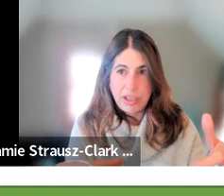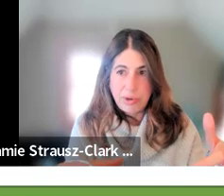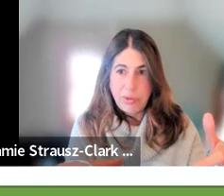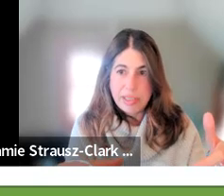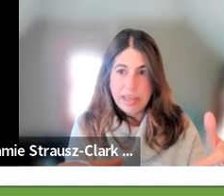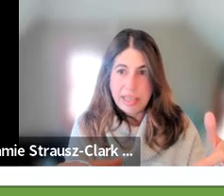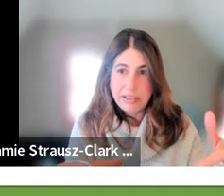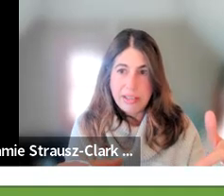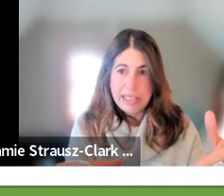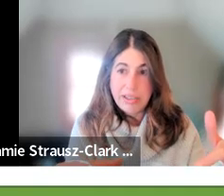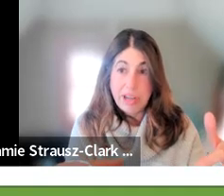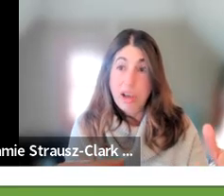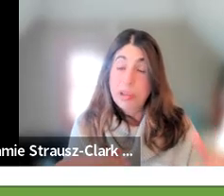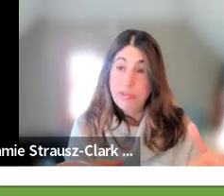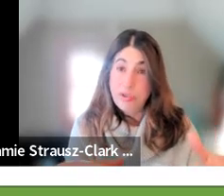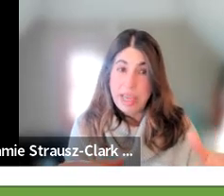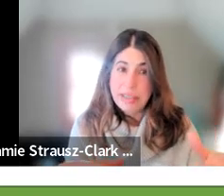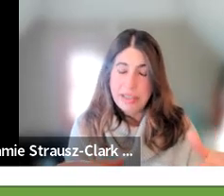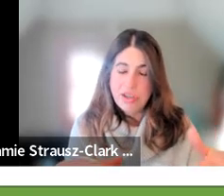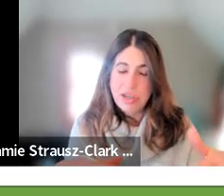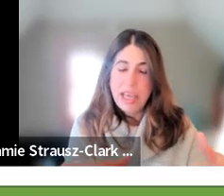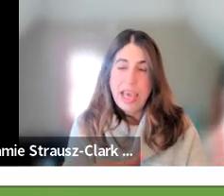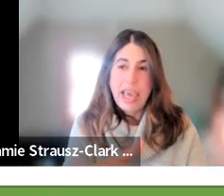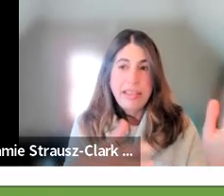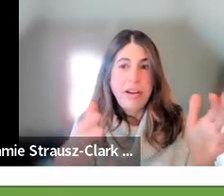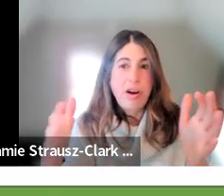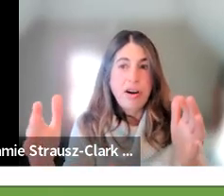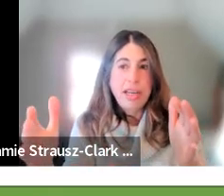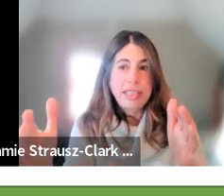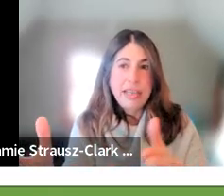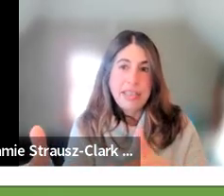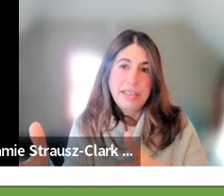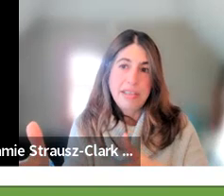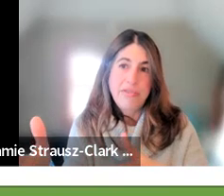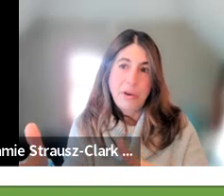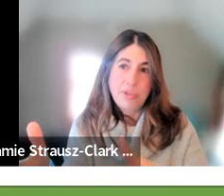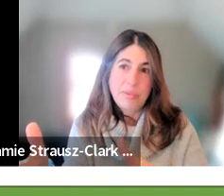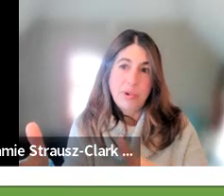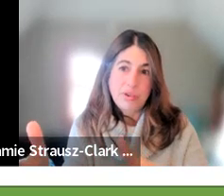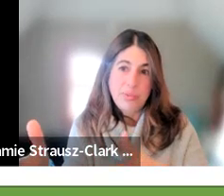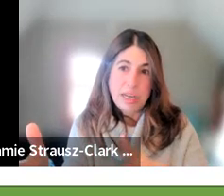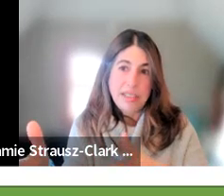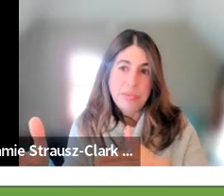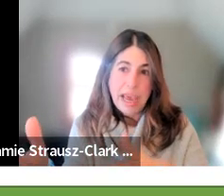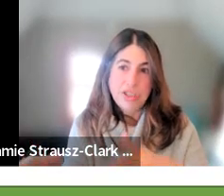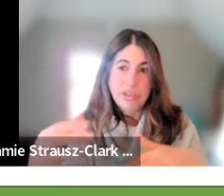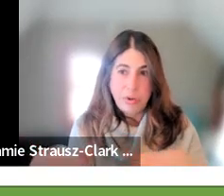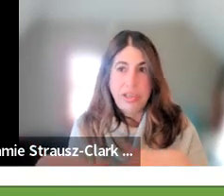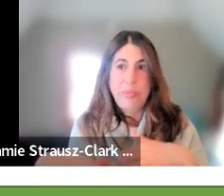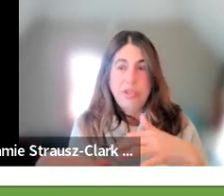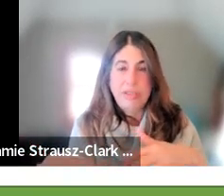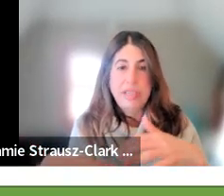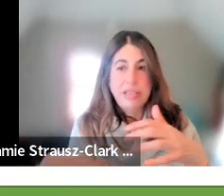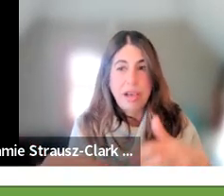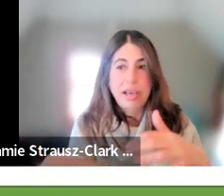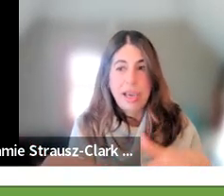information that you requested at the end of the last year to help inform that discussion. And then our intent is to devote the March meeting to actually rolling